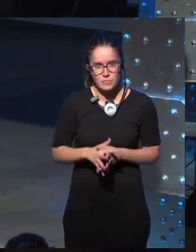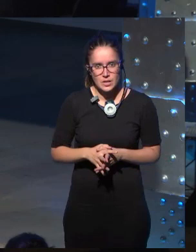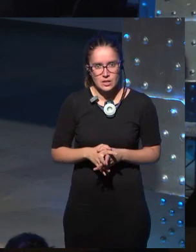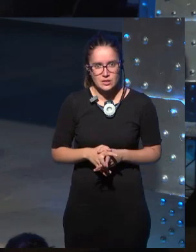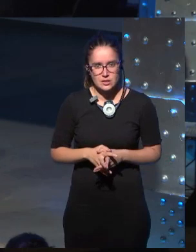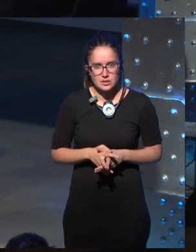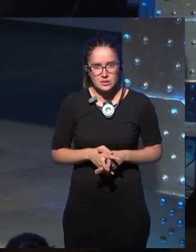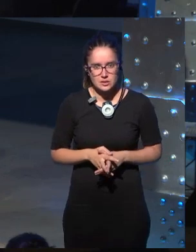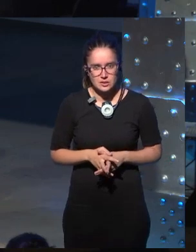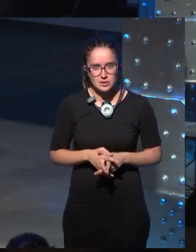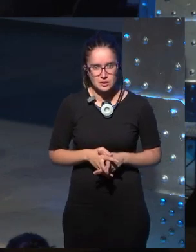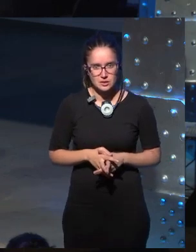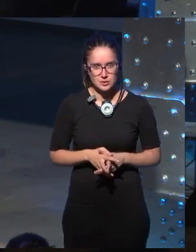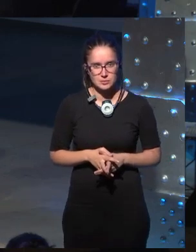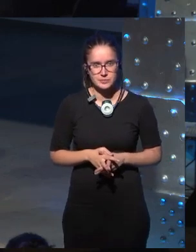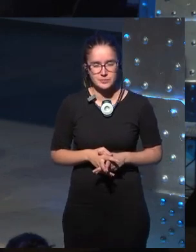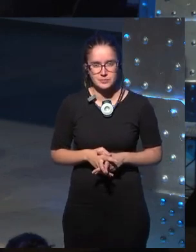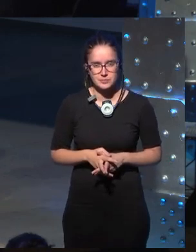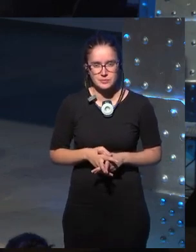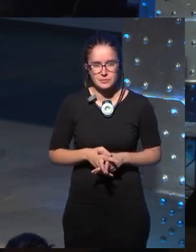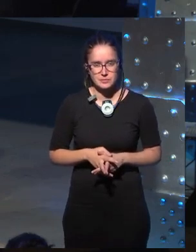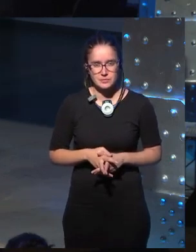That's the...